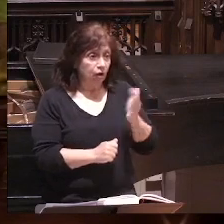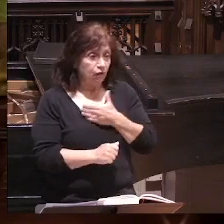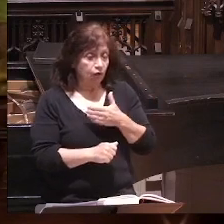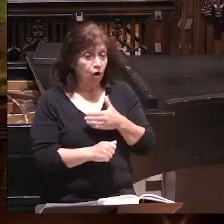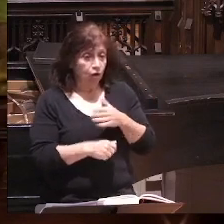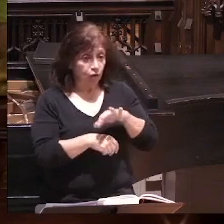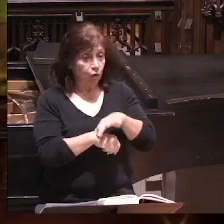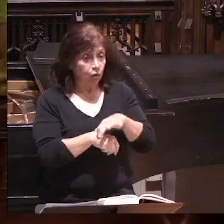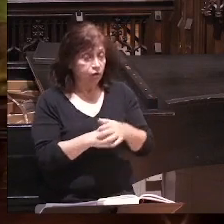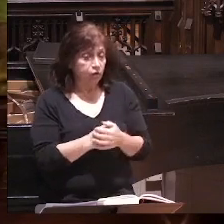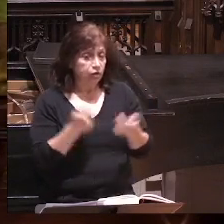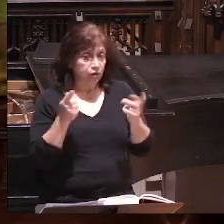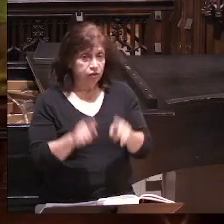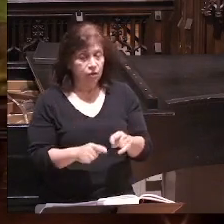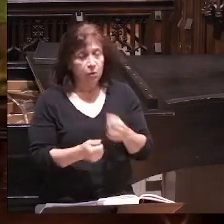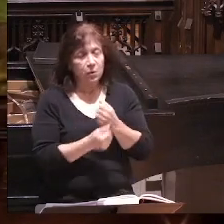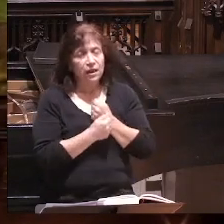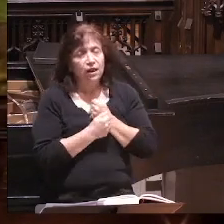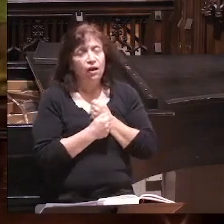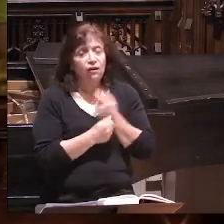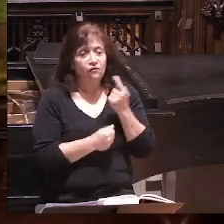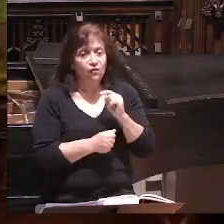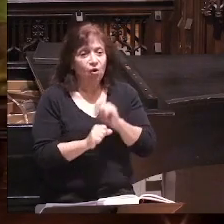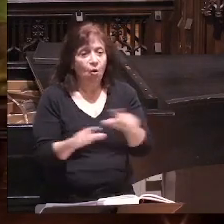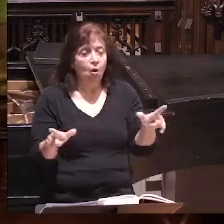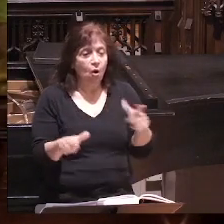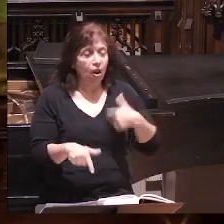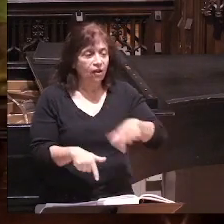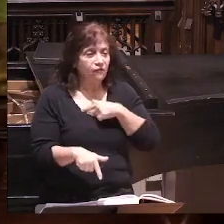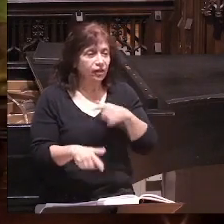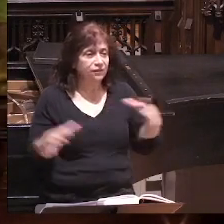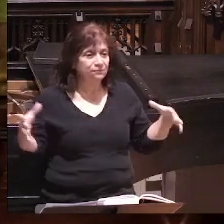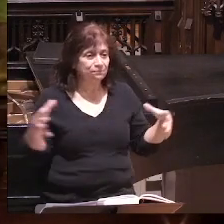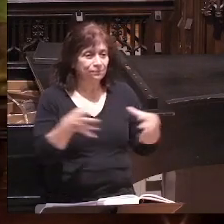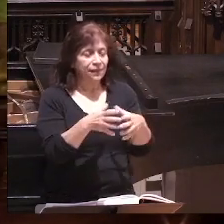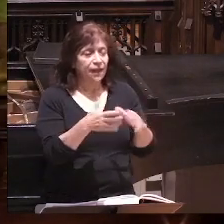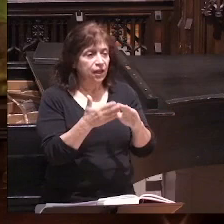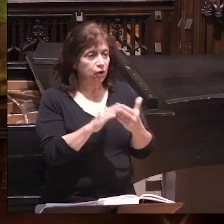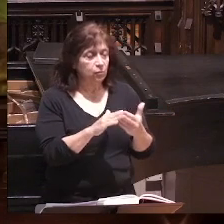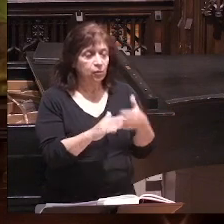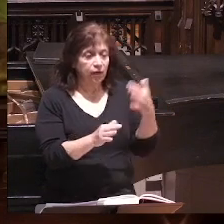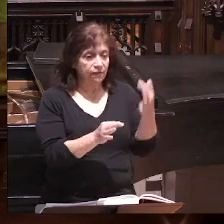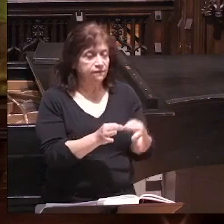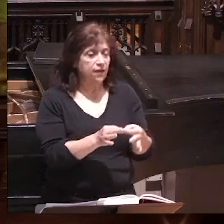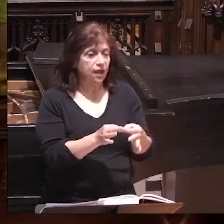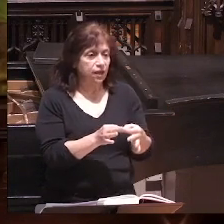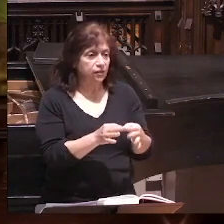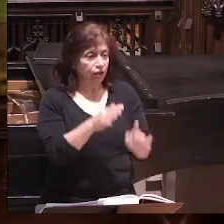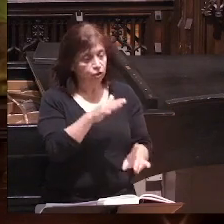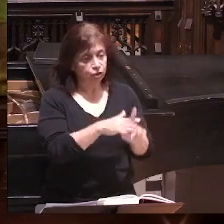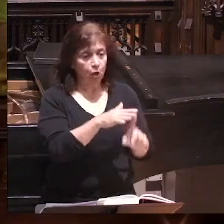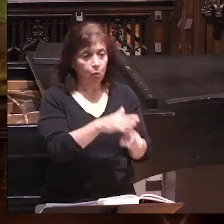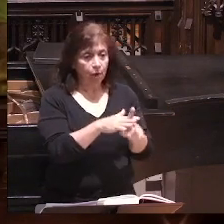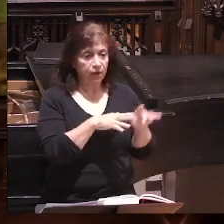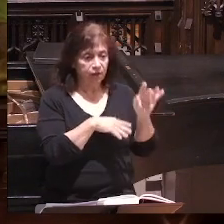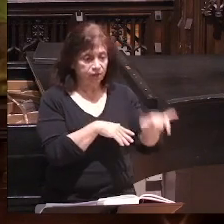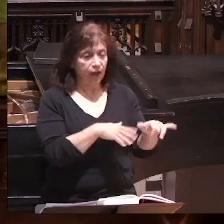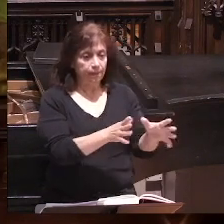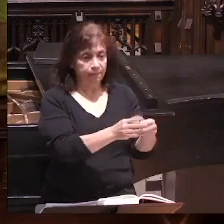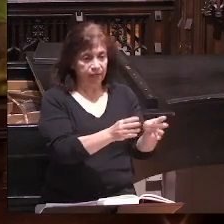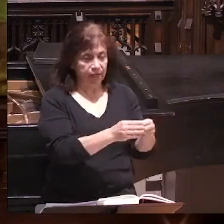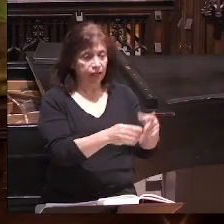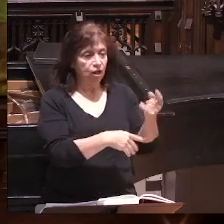planet. So I would love for all of us to come together as a community of faith and show up at that forum